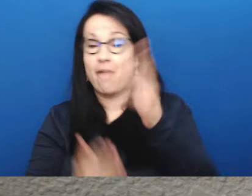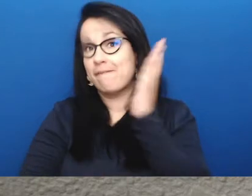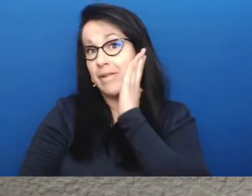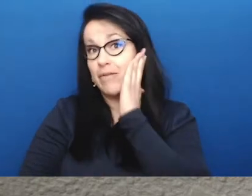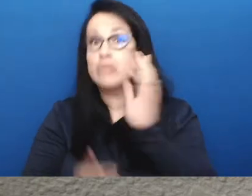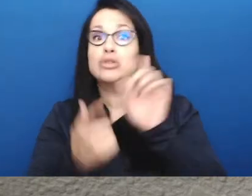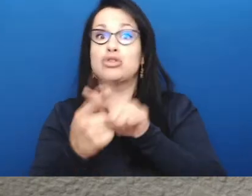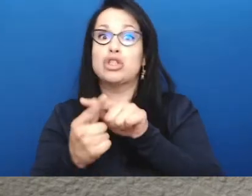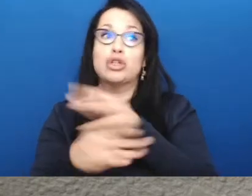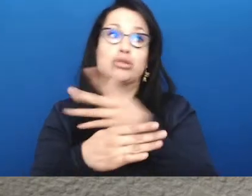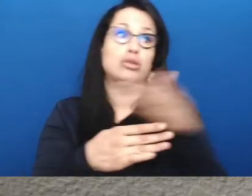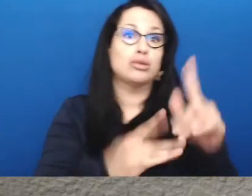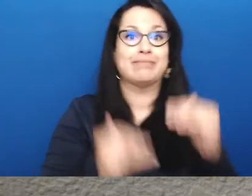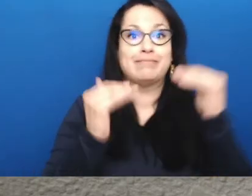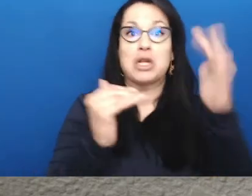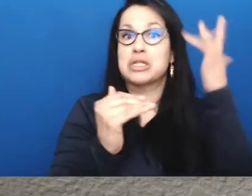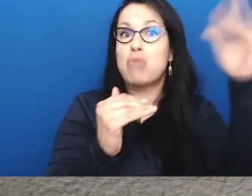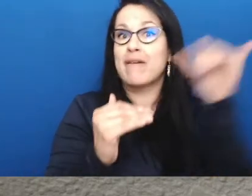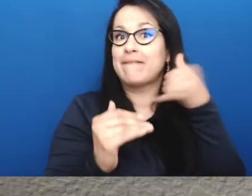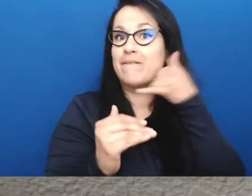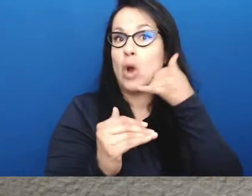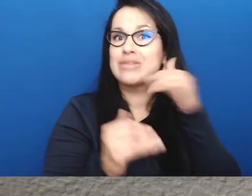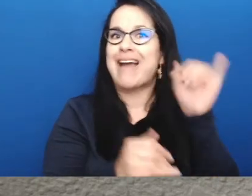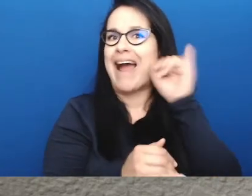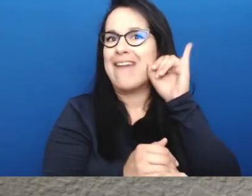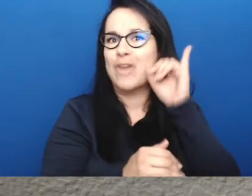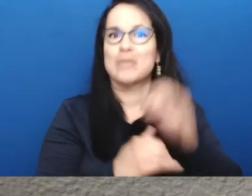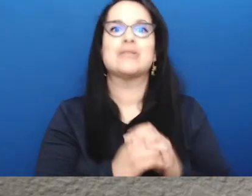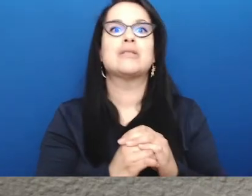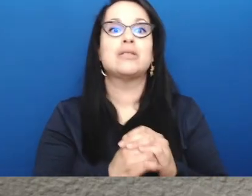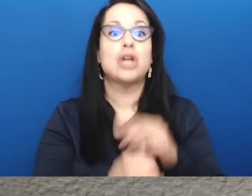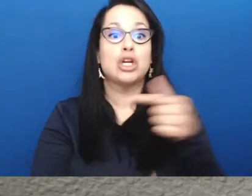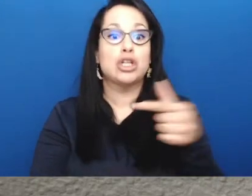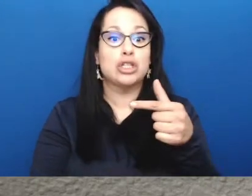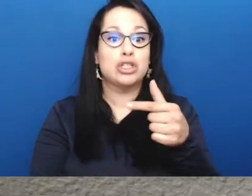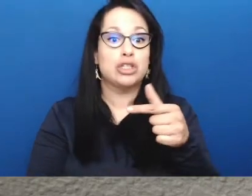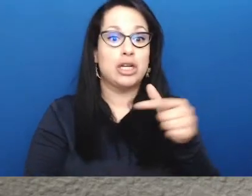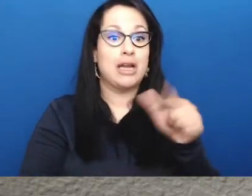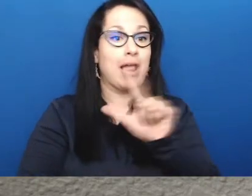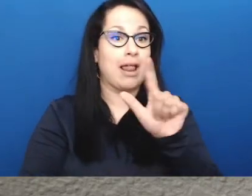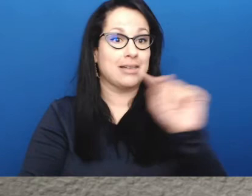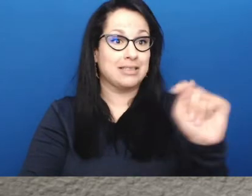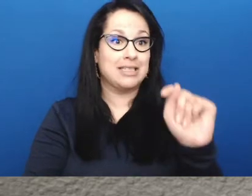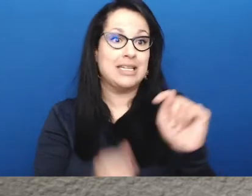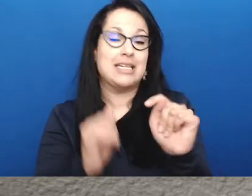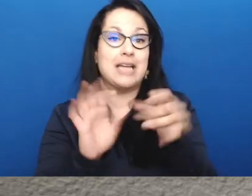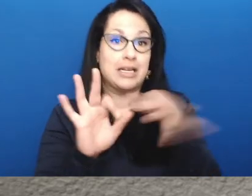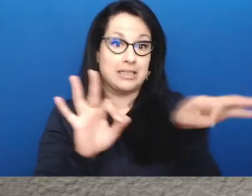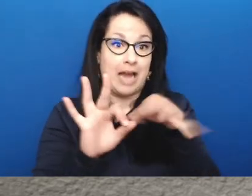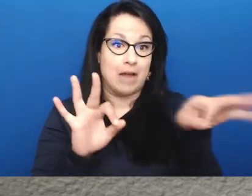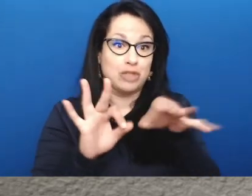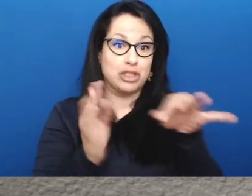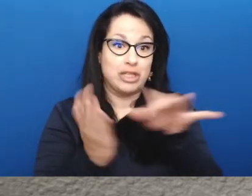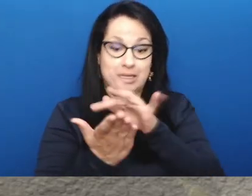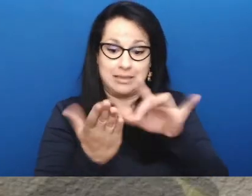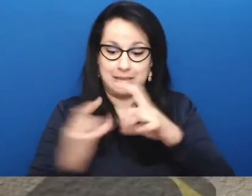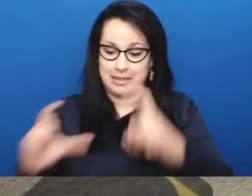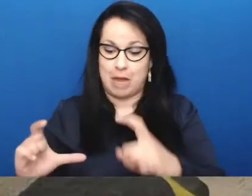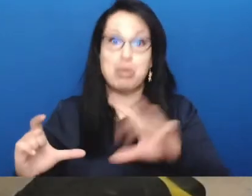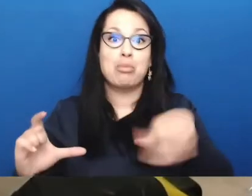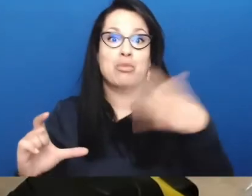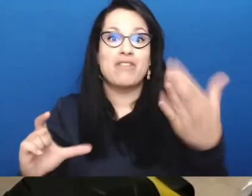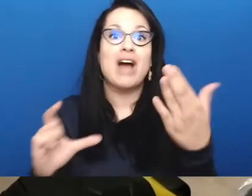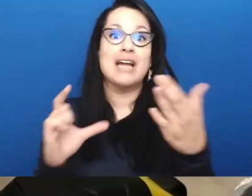iPhones. A GLT captioning tablet provides text captions of in-person conversations.